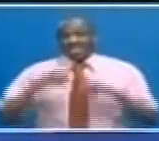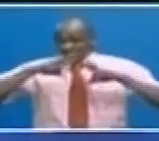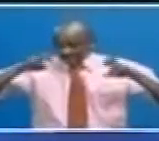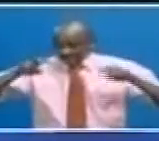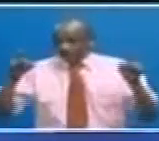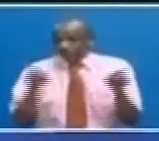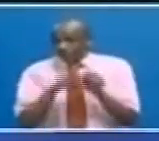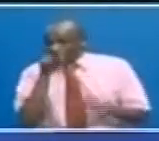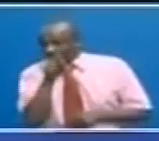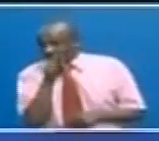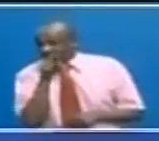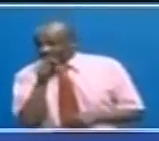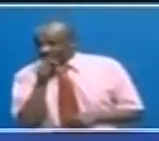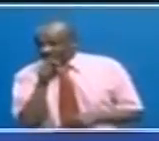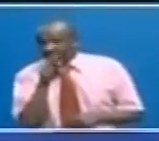investigation also